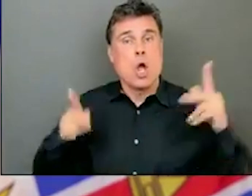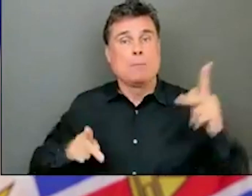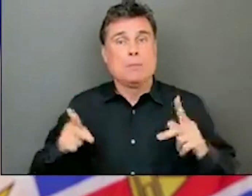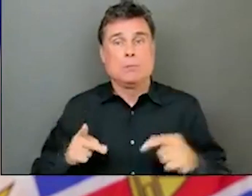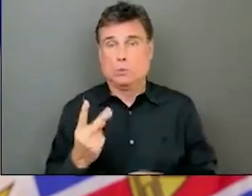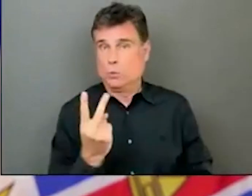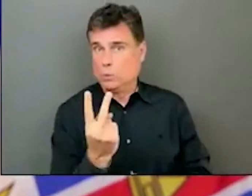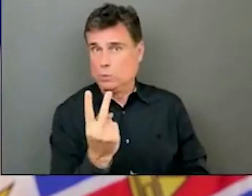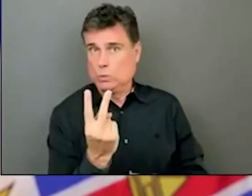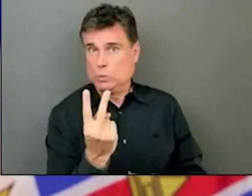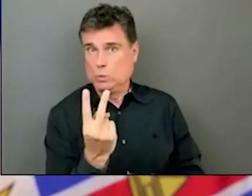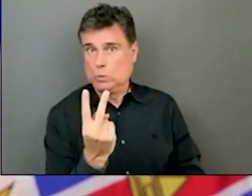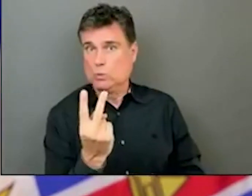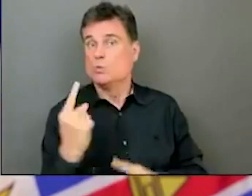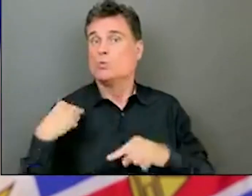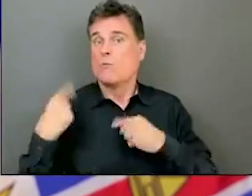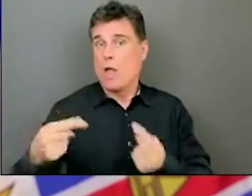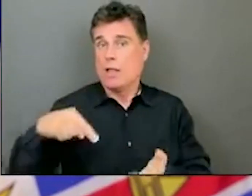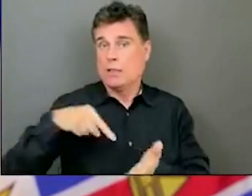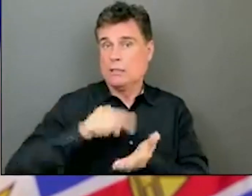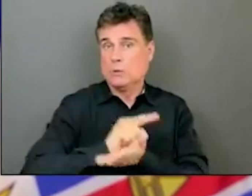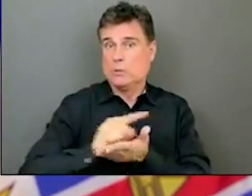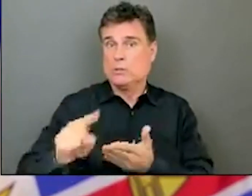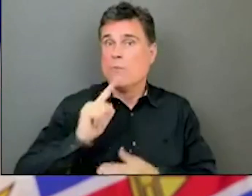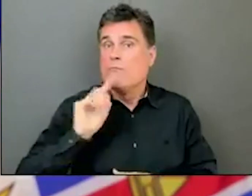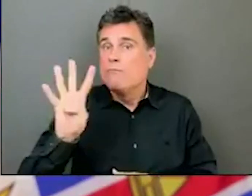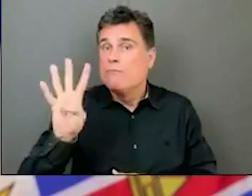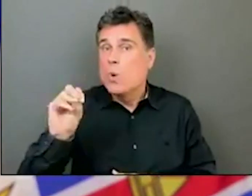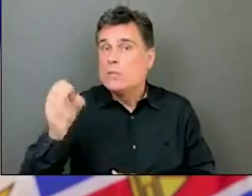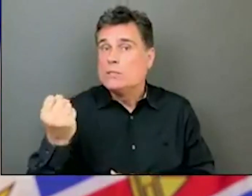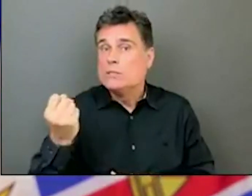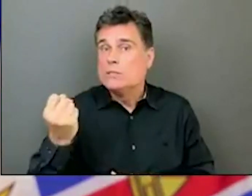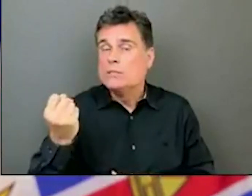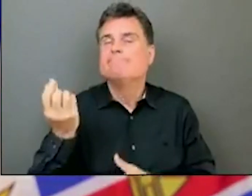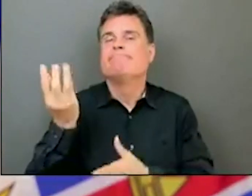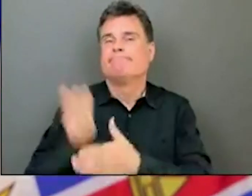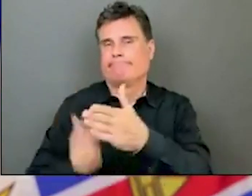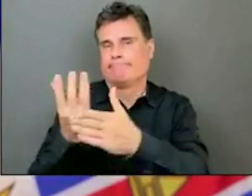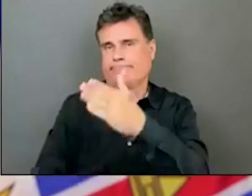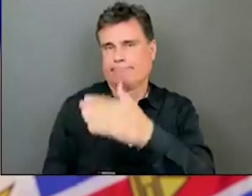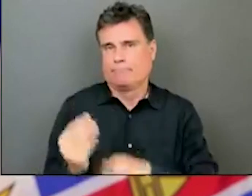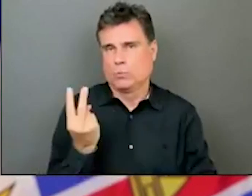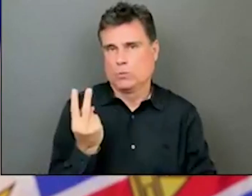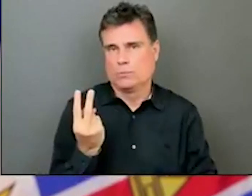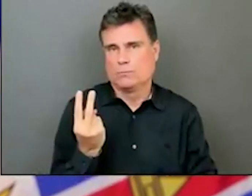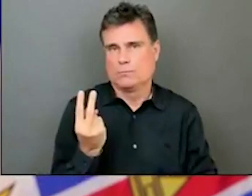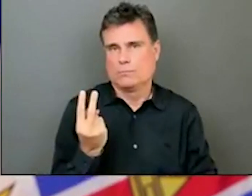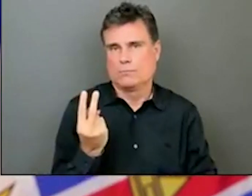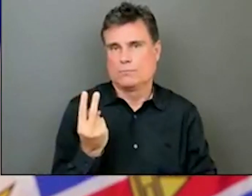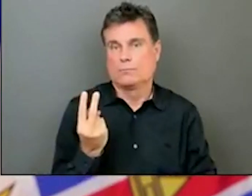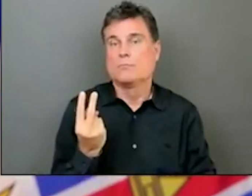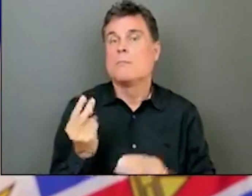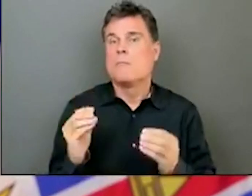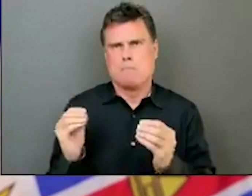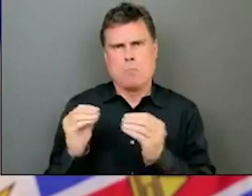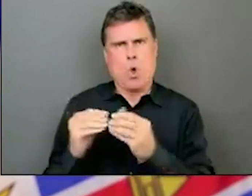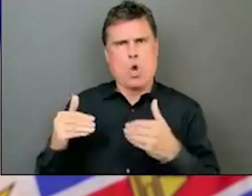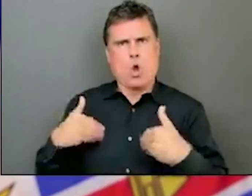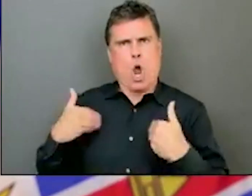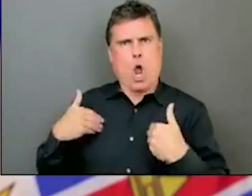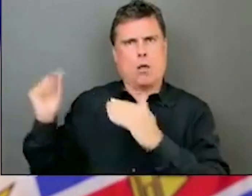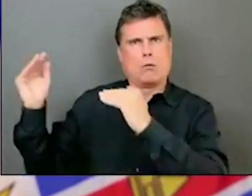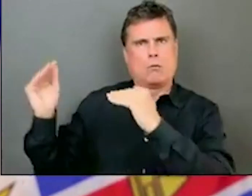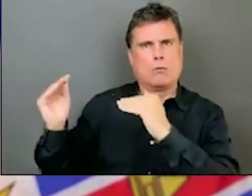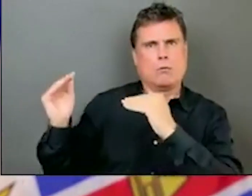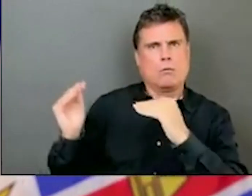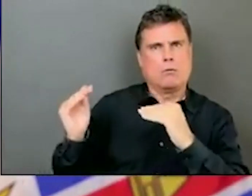this week, 2 people in their 40s who've died from COVID. We've had younger people as well,